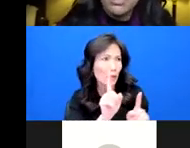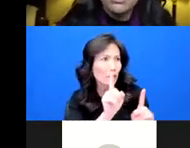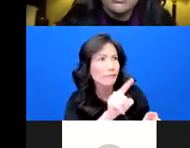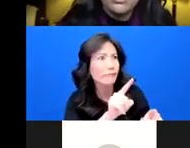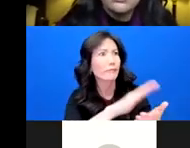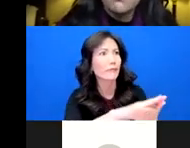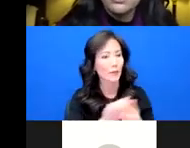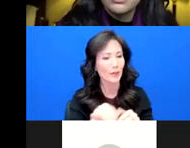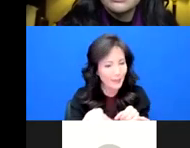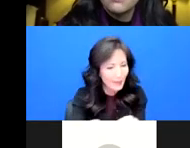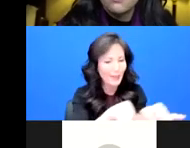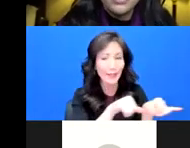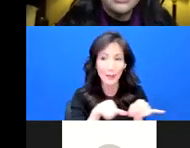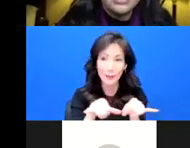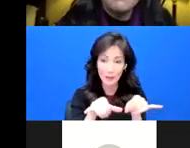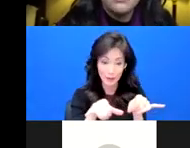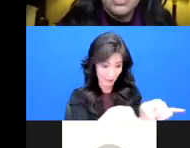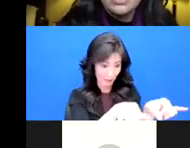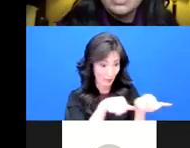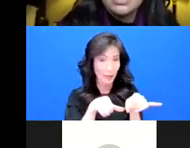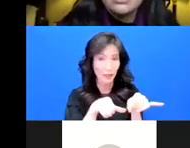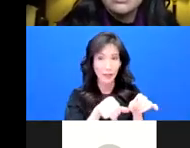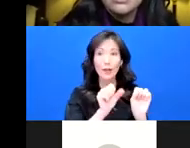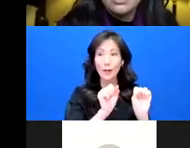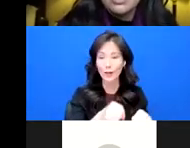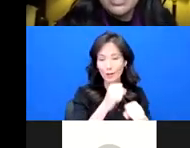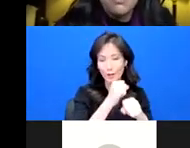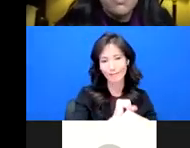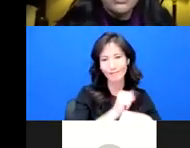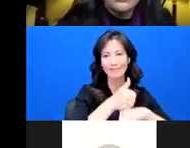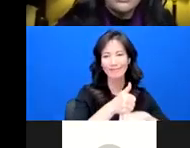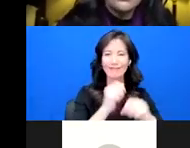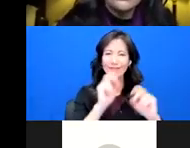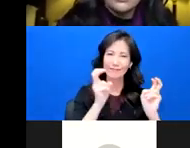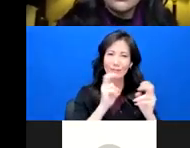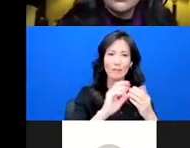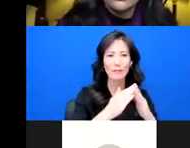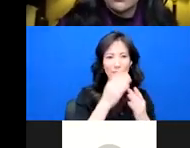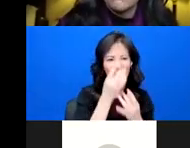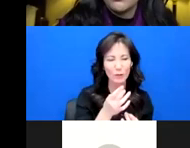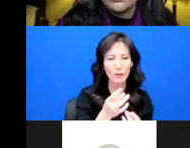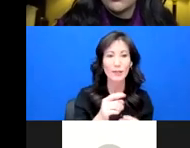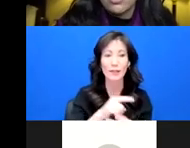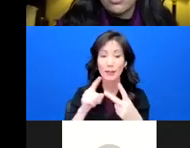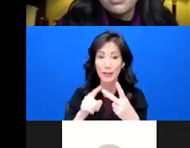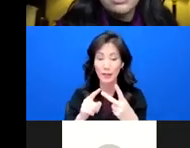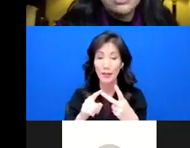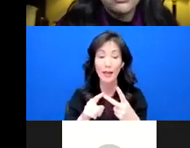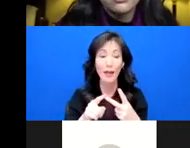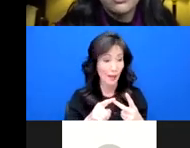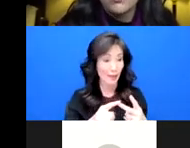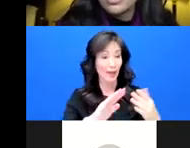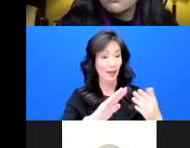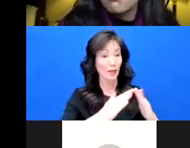again, be a different identities. The second one is the community geographic in